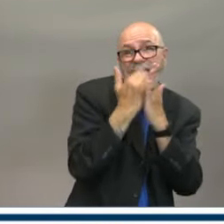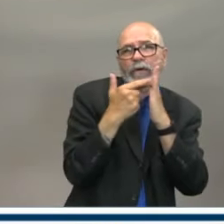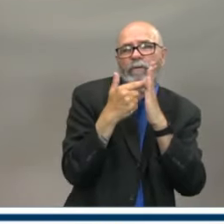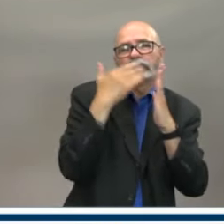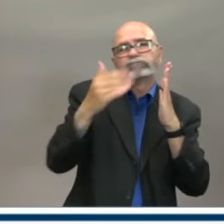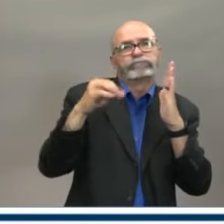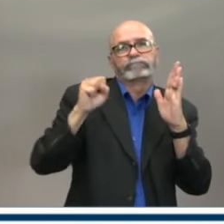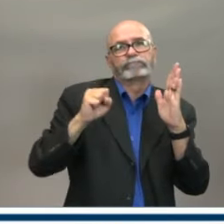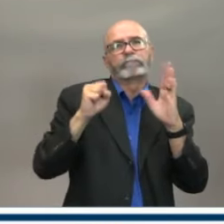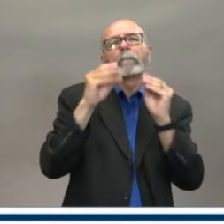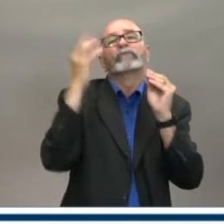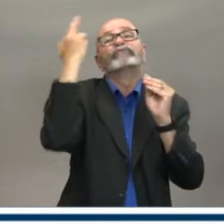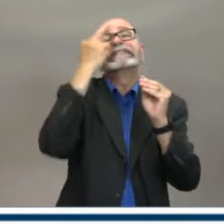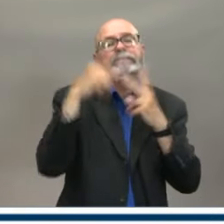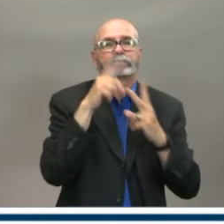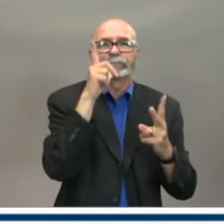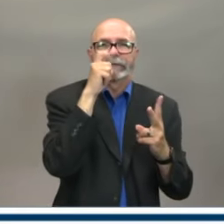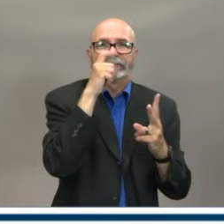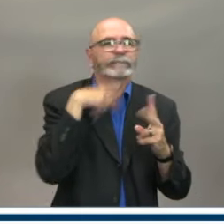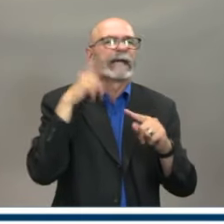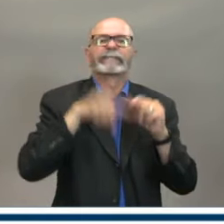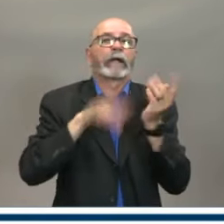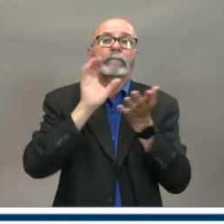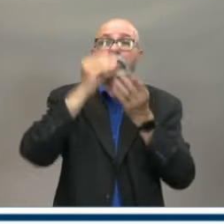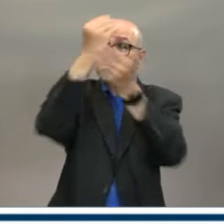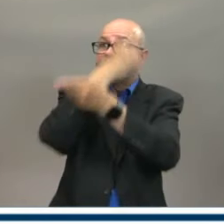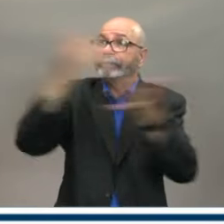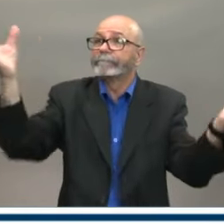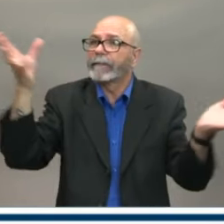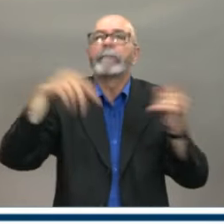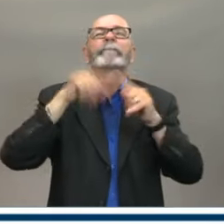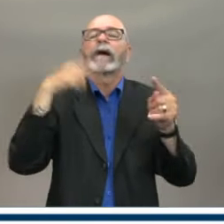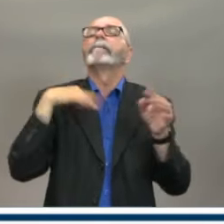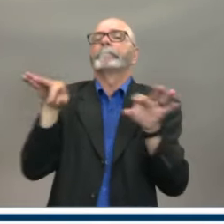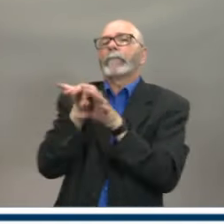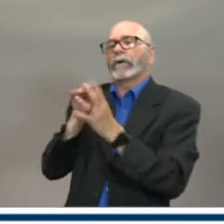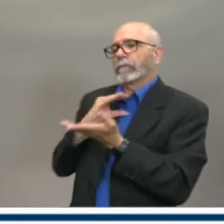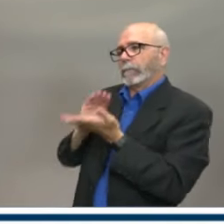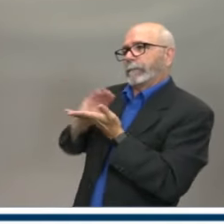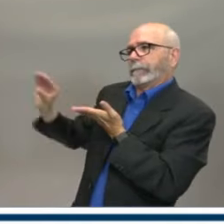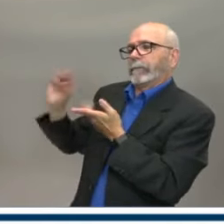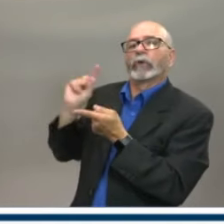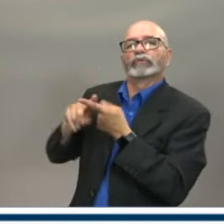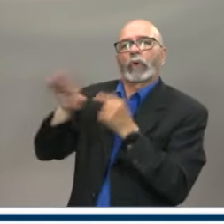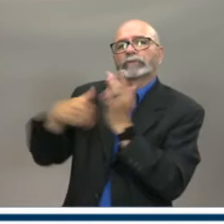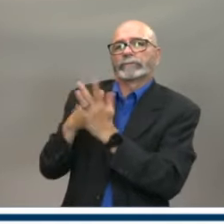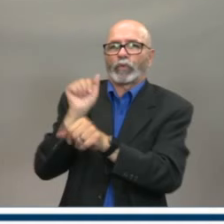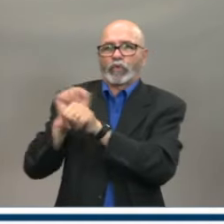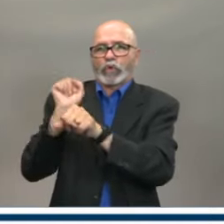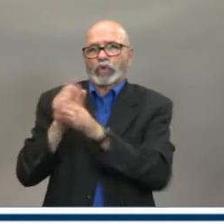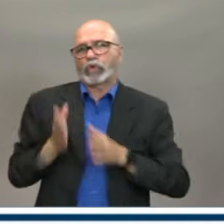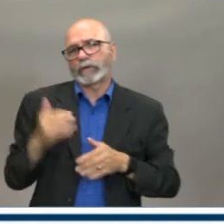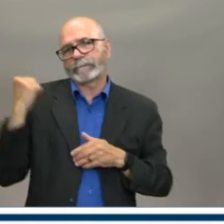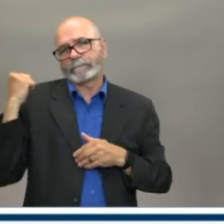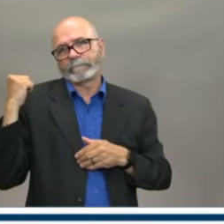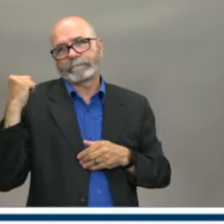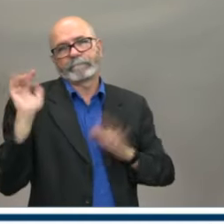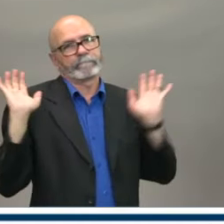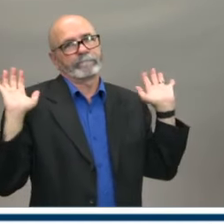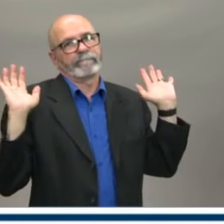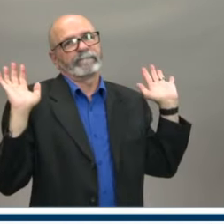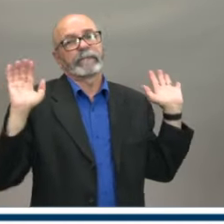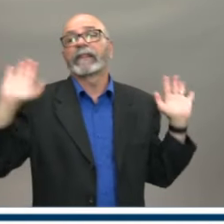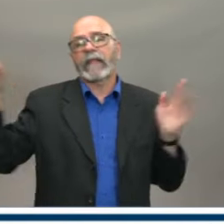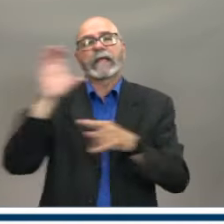reasons, it may be that we would just provide them the funding, and they would then distribute it to their employees. Next question will go